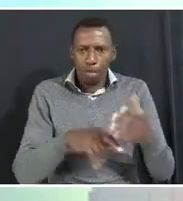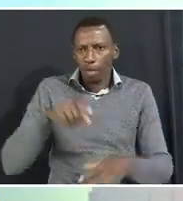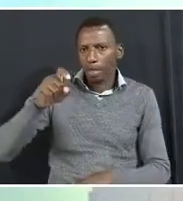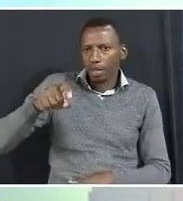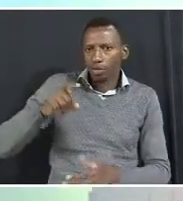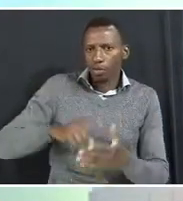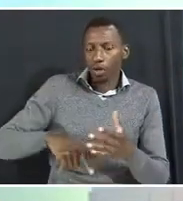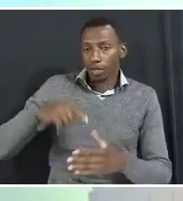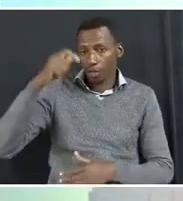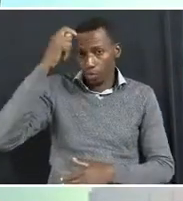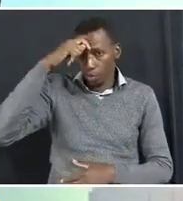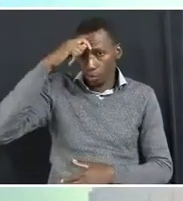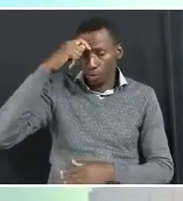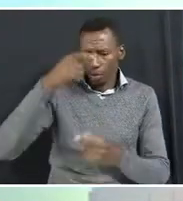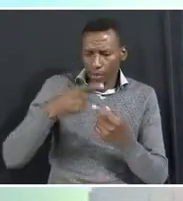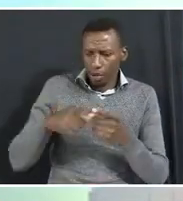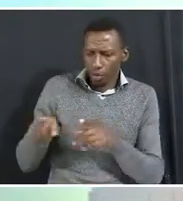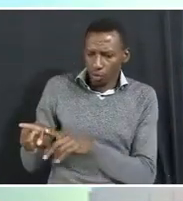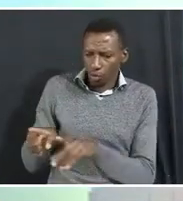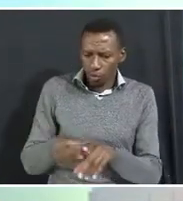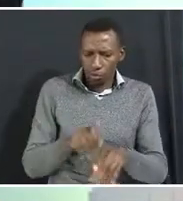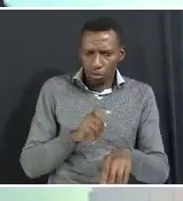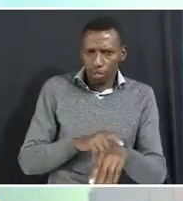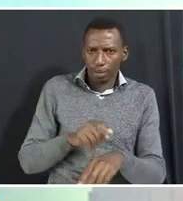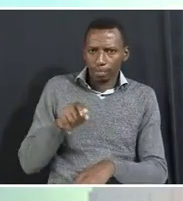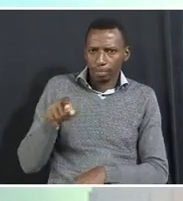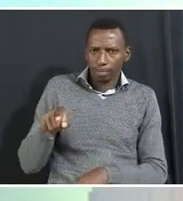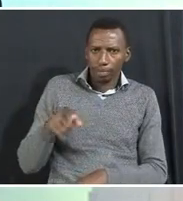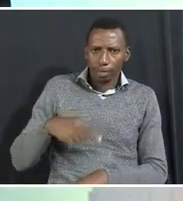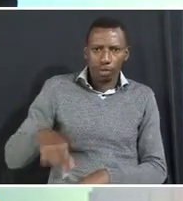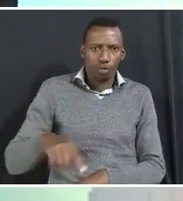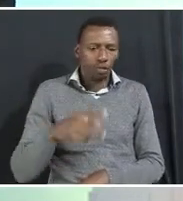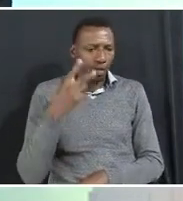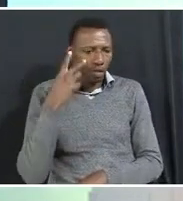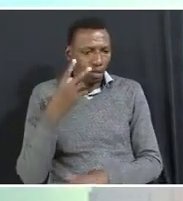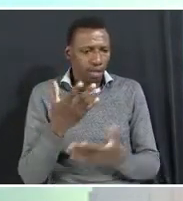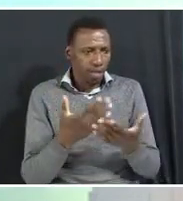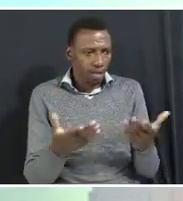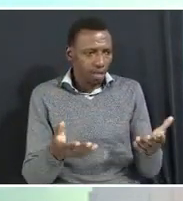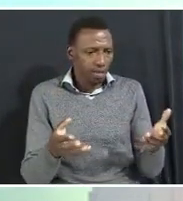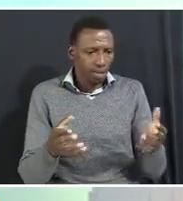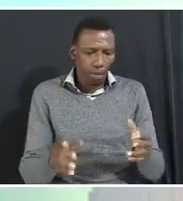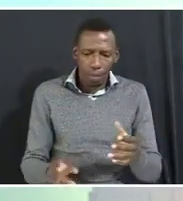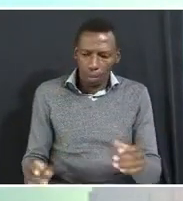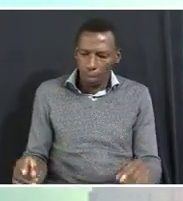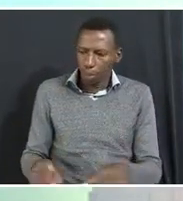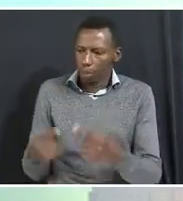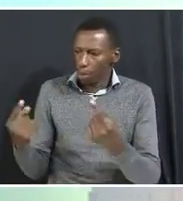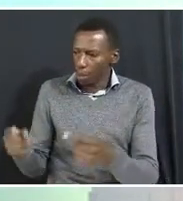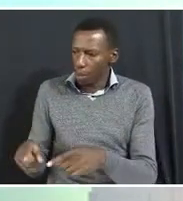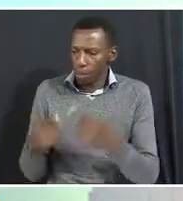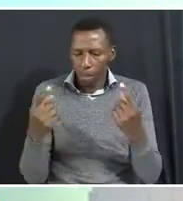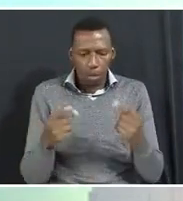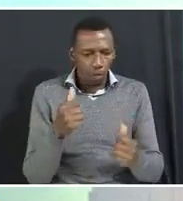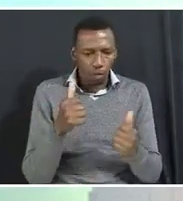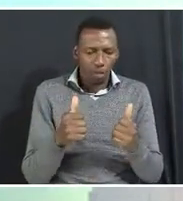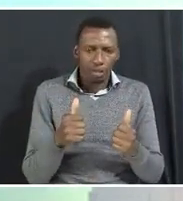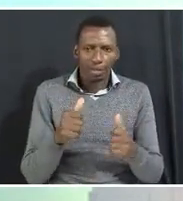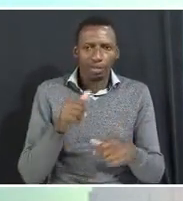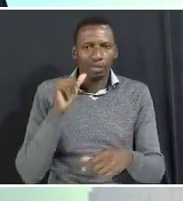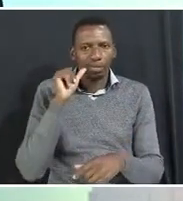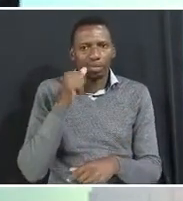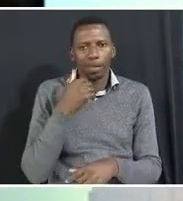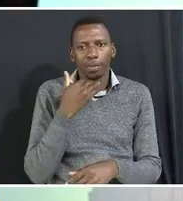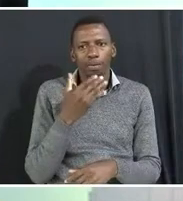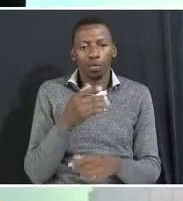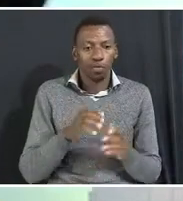still, in that moment, we see that things are happening which are not pleasant, like wars,